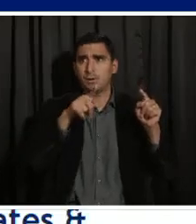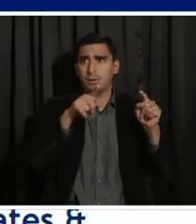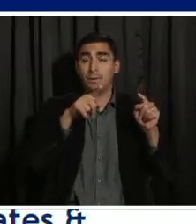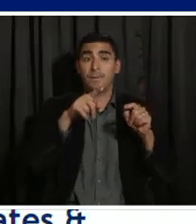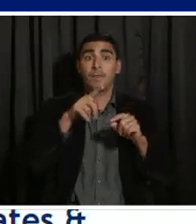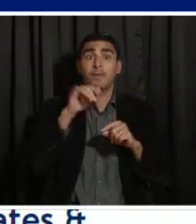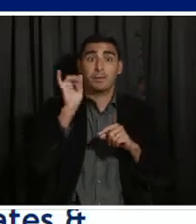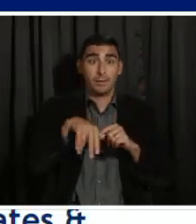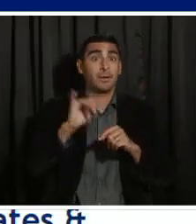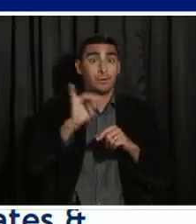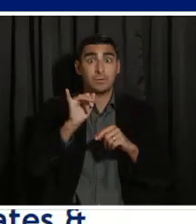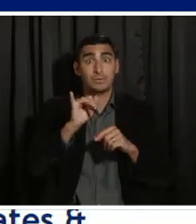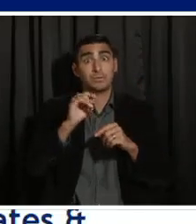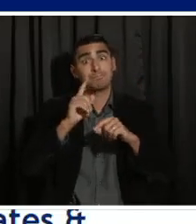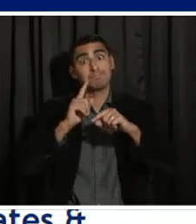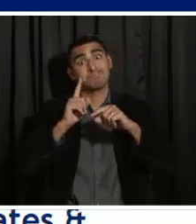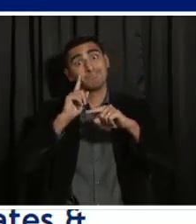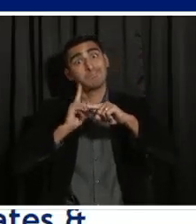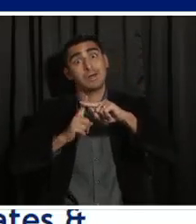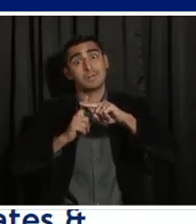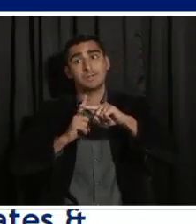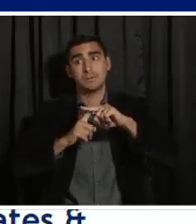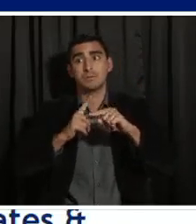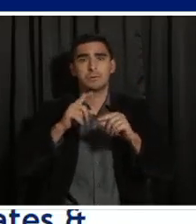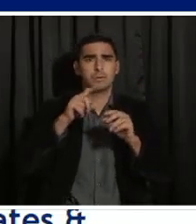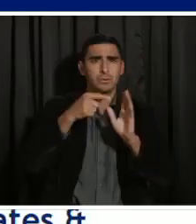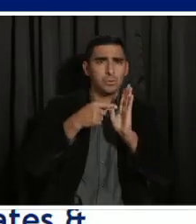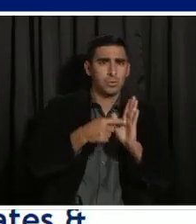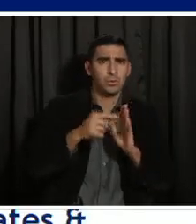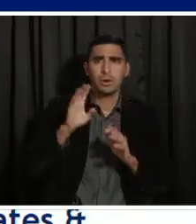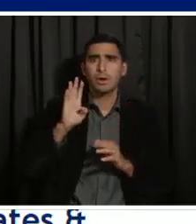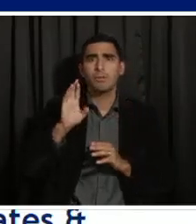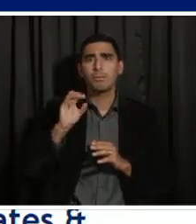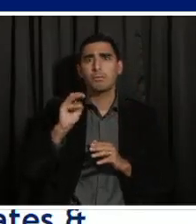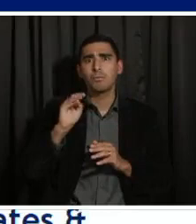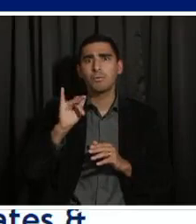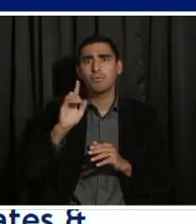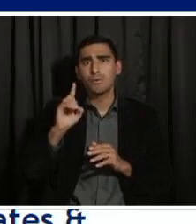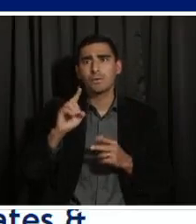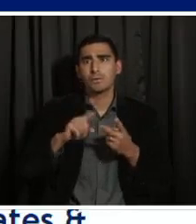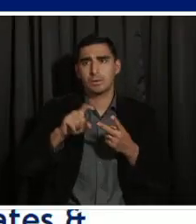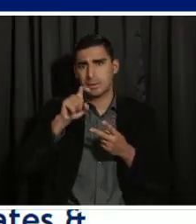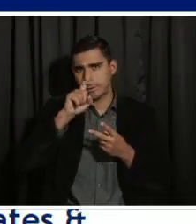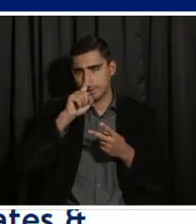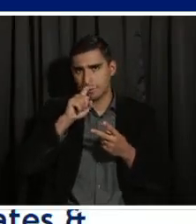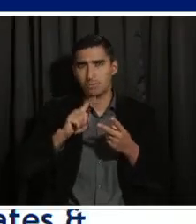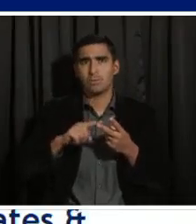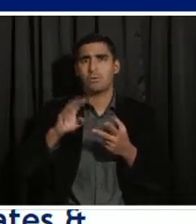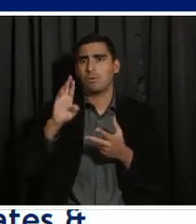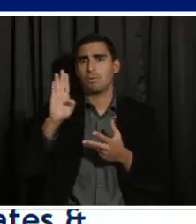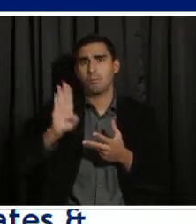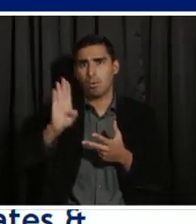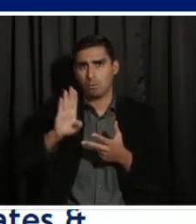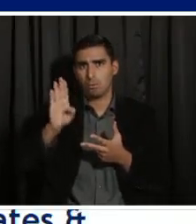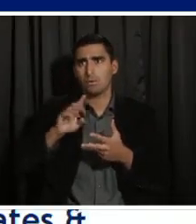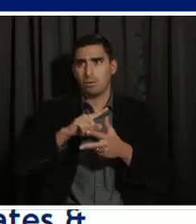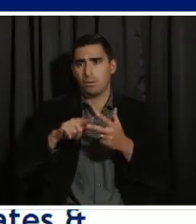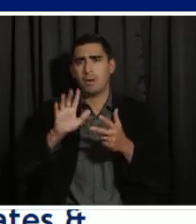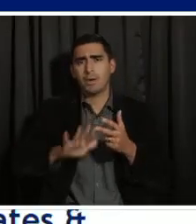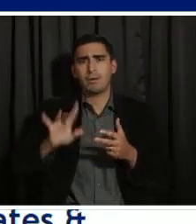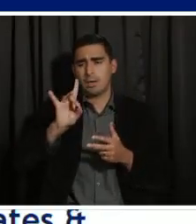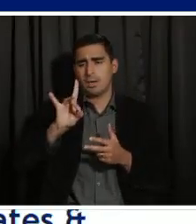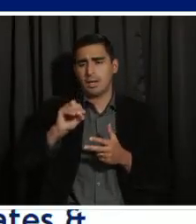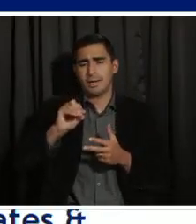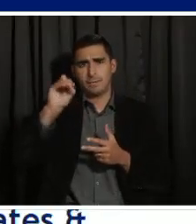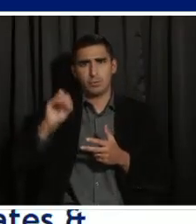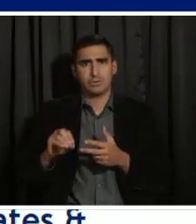chart, because if you look at where Eagle, Broomfield, and Boulder are, right around 80% vaccination, you